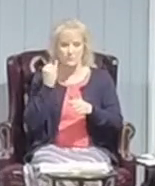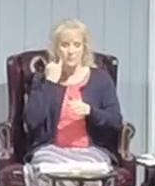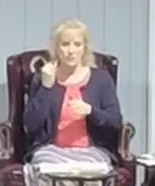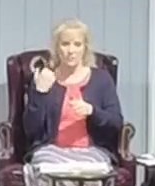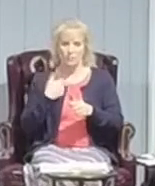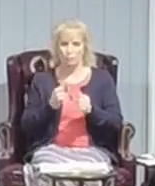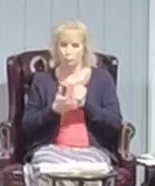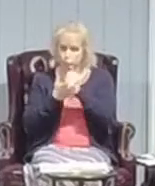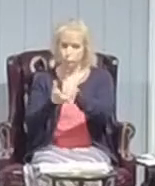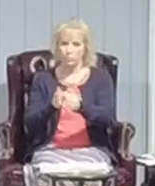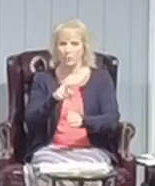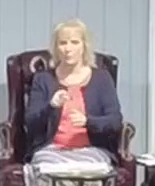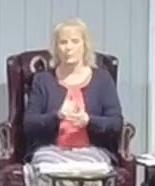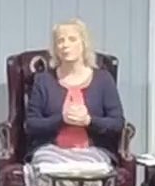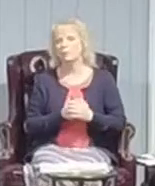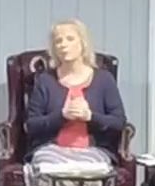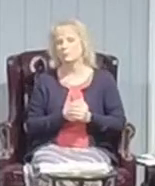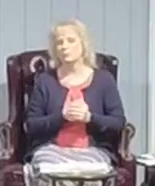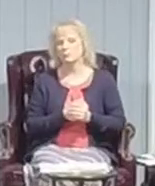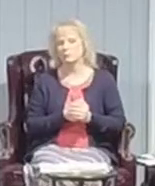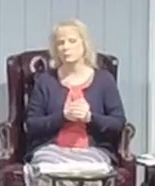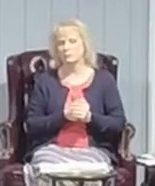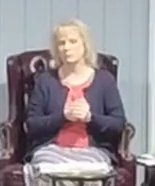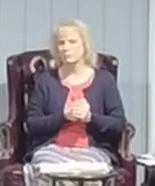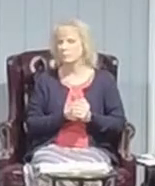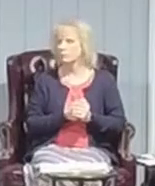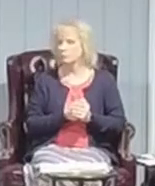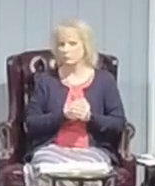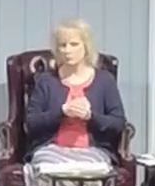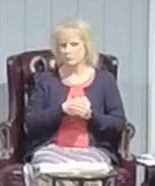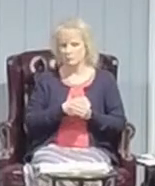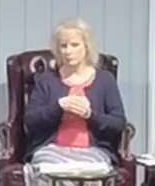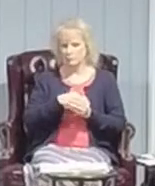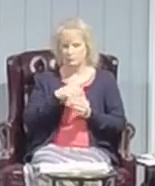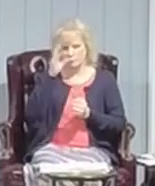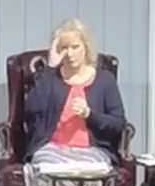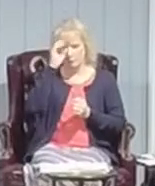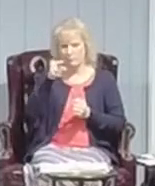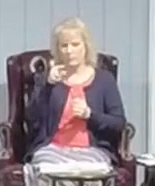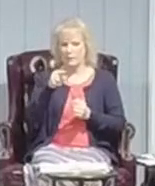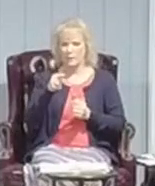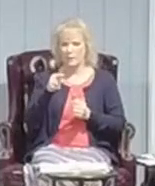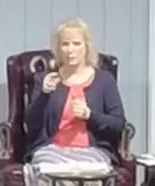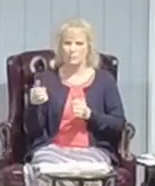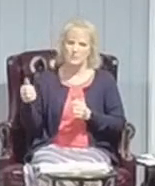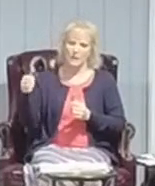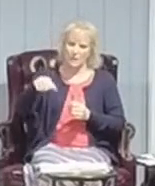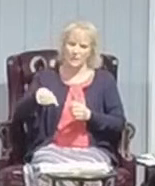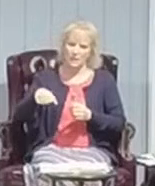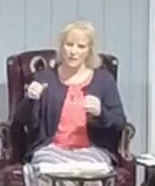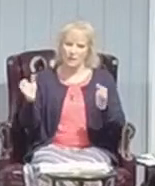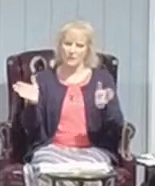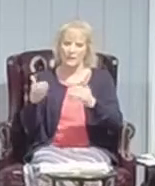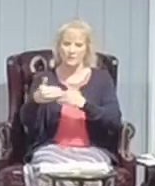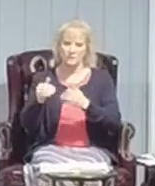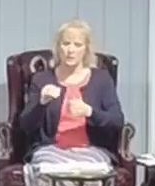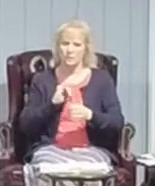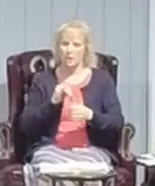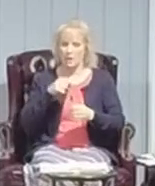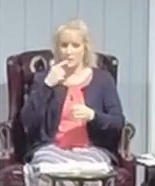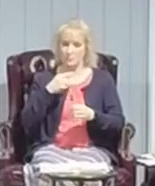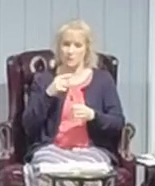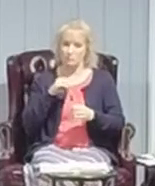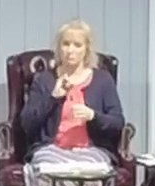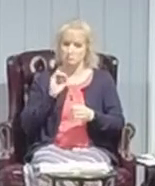you. And so he was at a gas station a couple miles away, and so I told him I would pick him up and bring